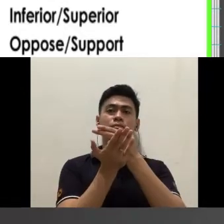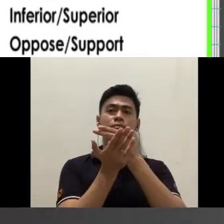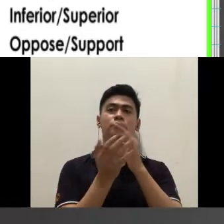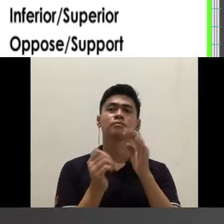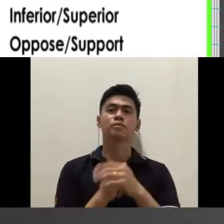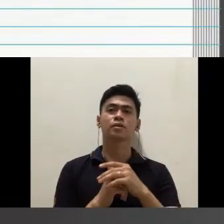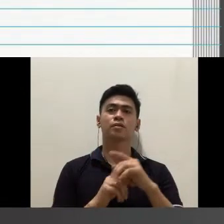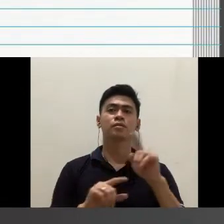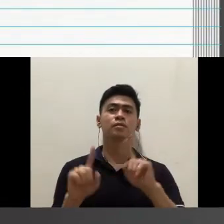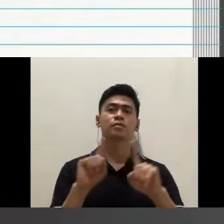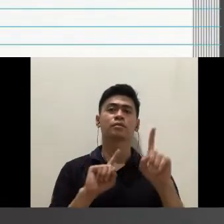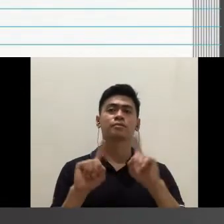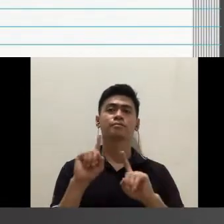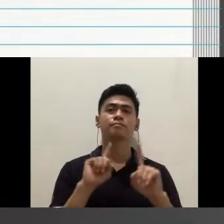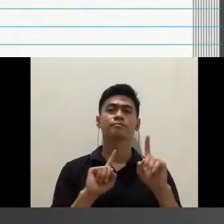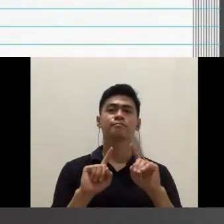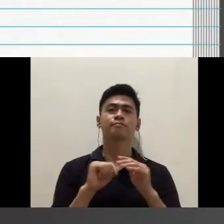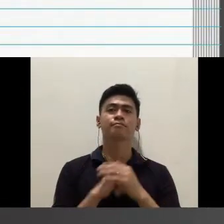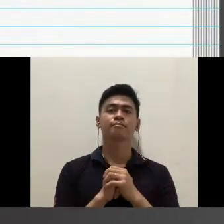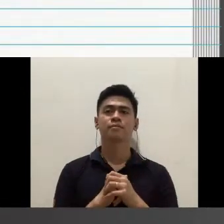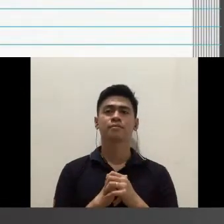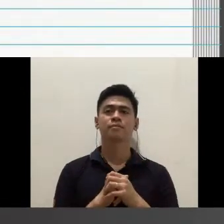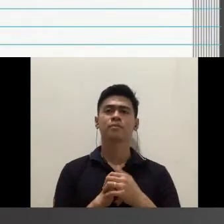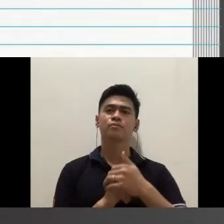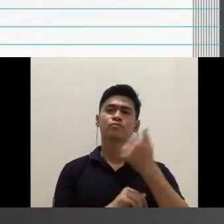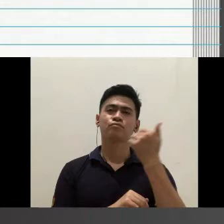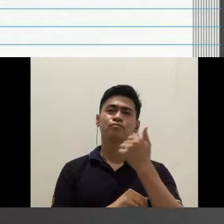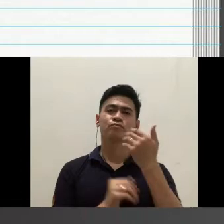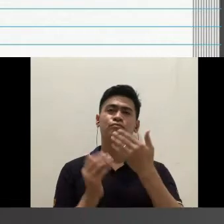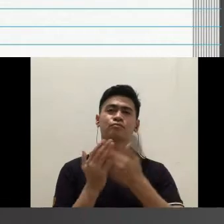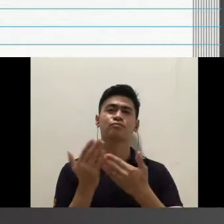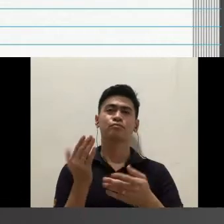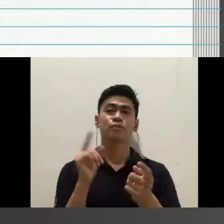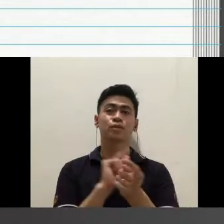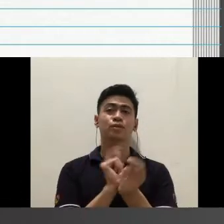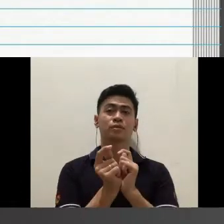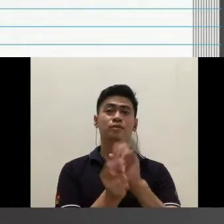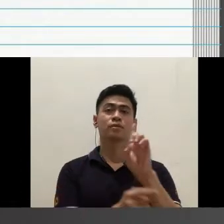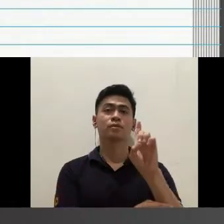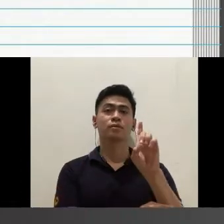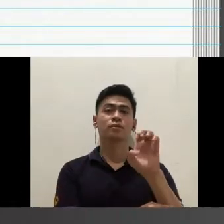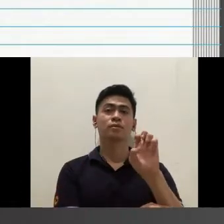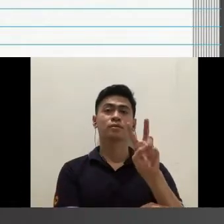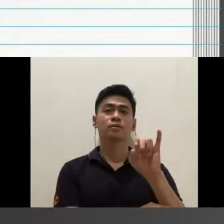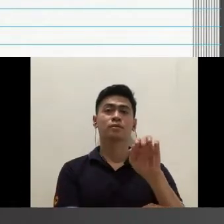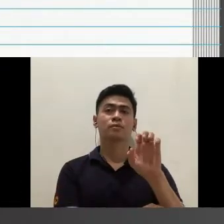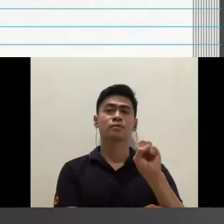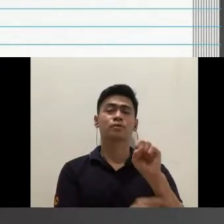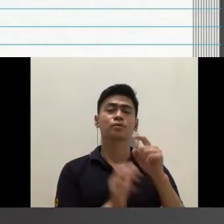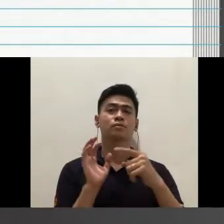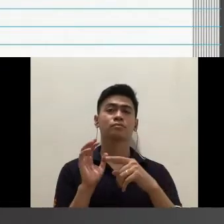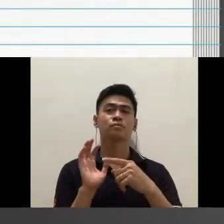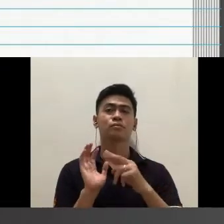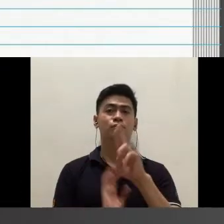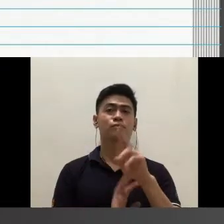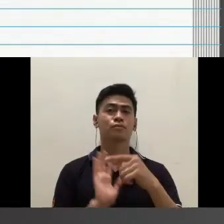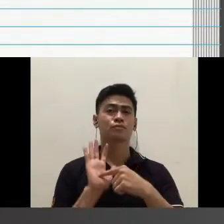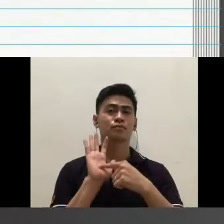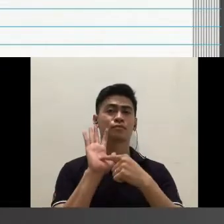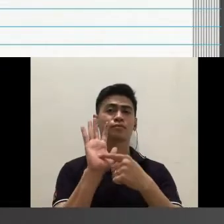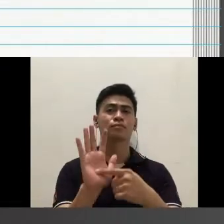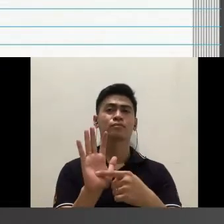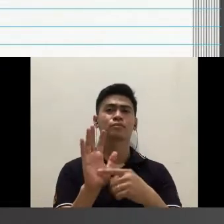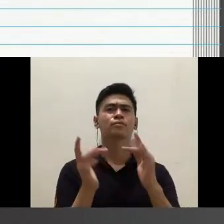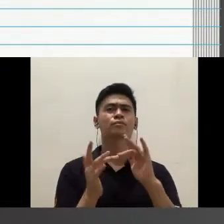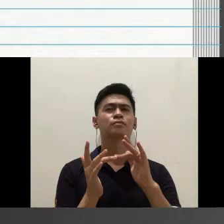writing. To make your persuasive essay more convincing, factual information or statements could help